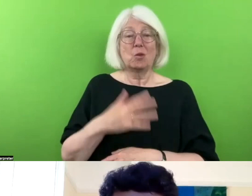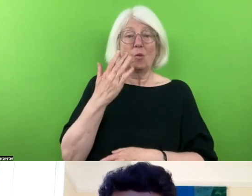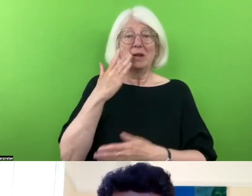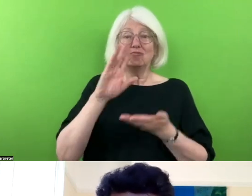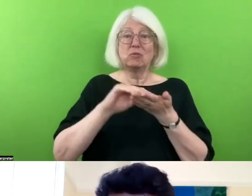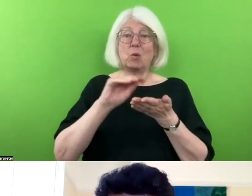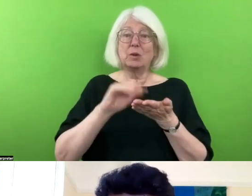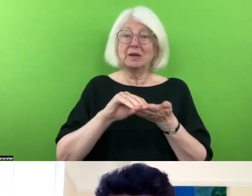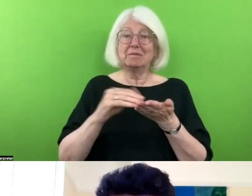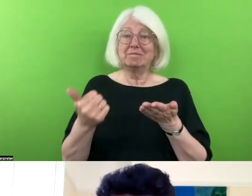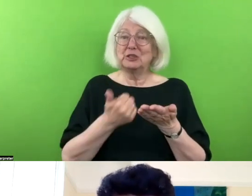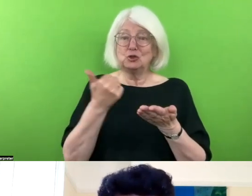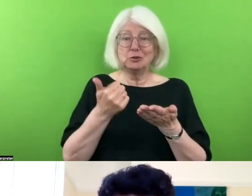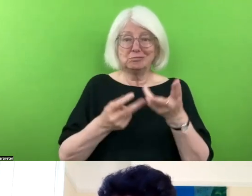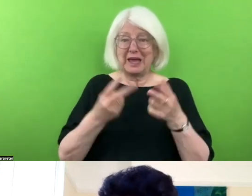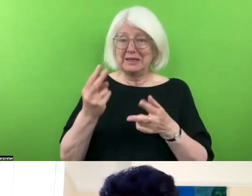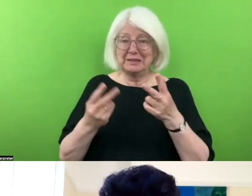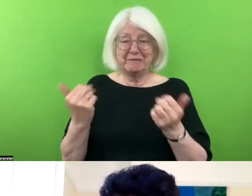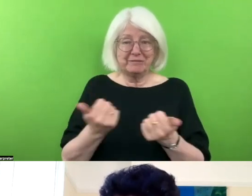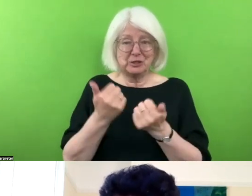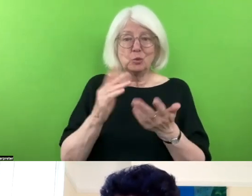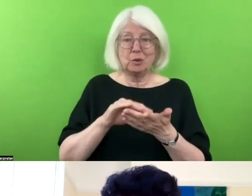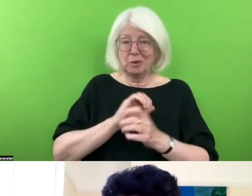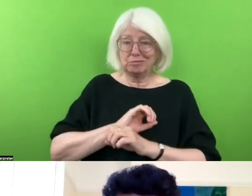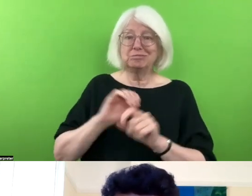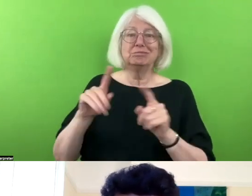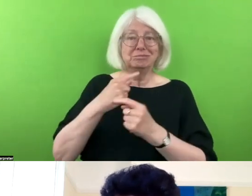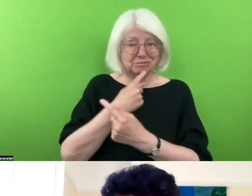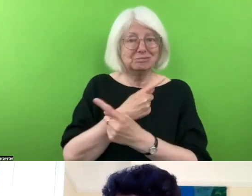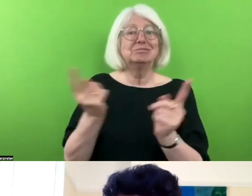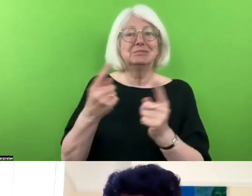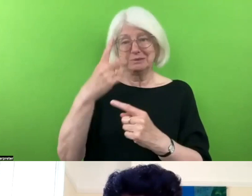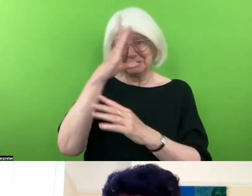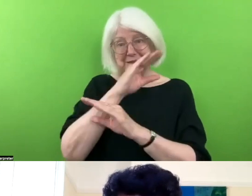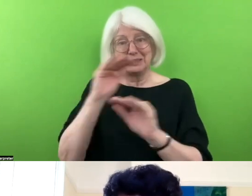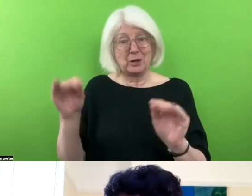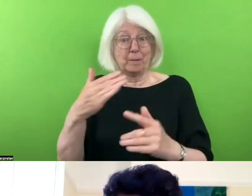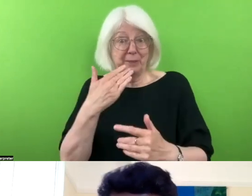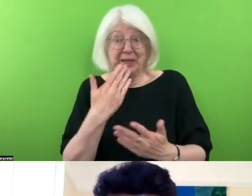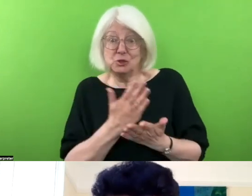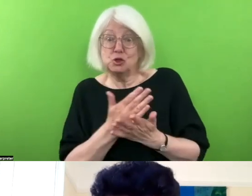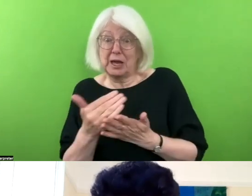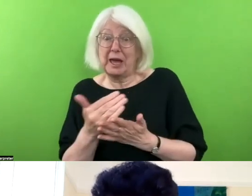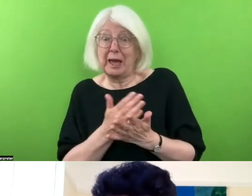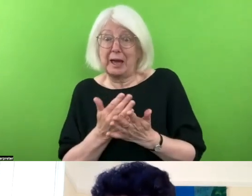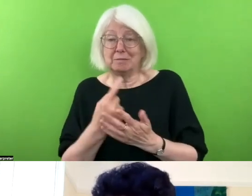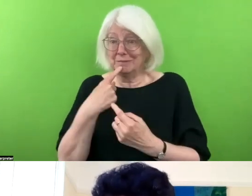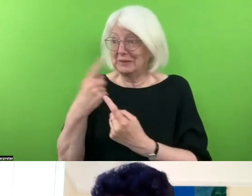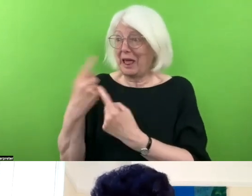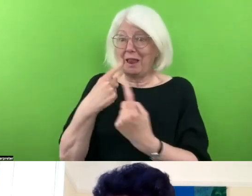available, we will share it, and please do share it. I think this is a very